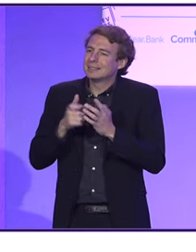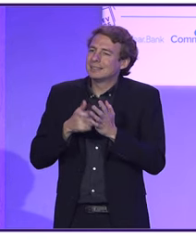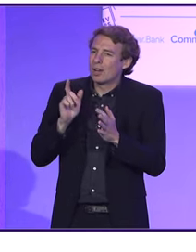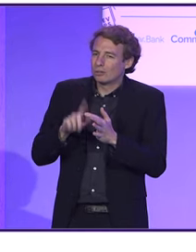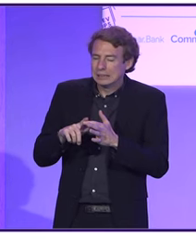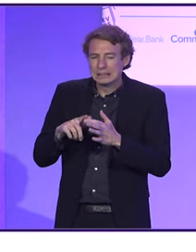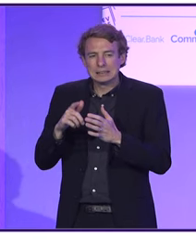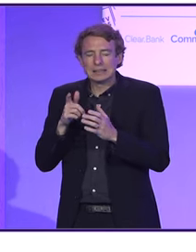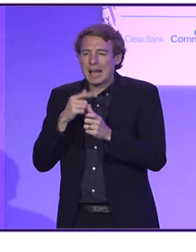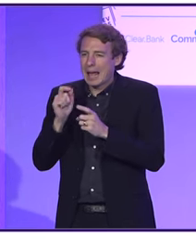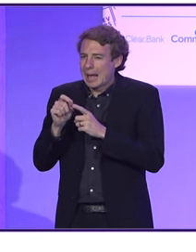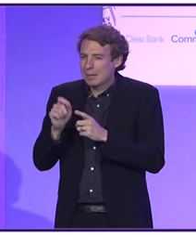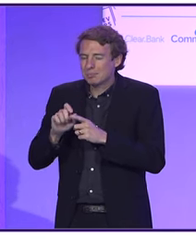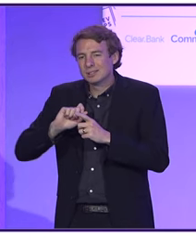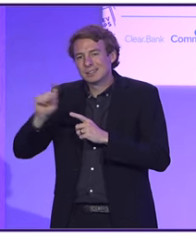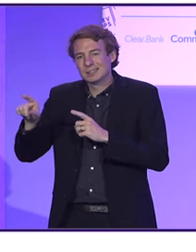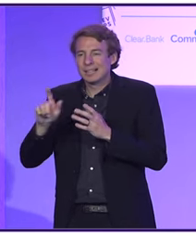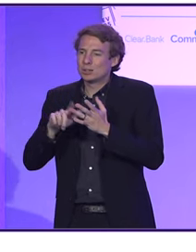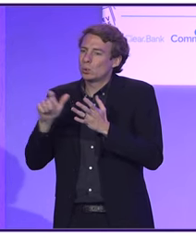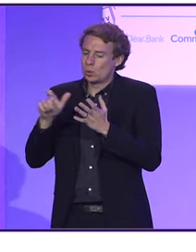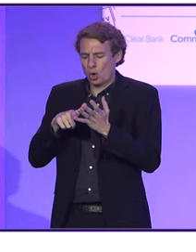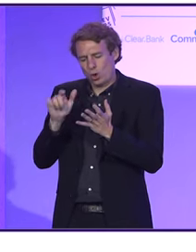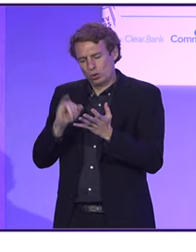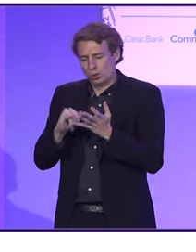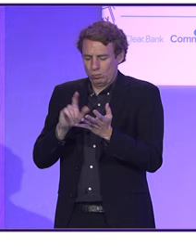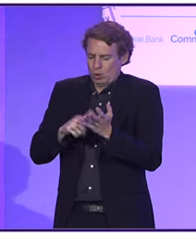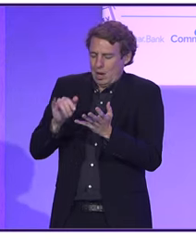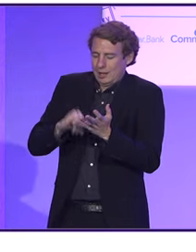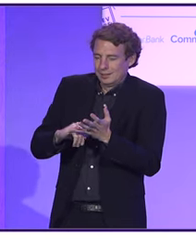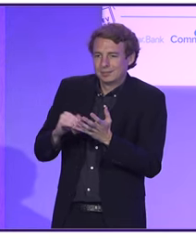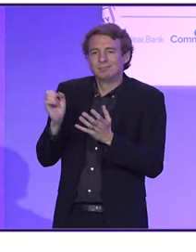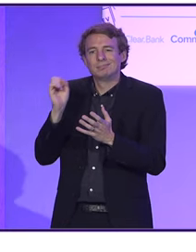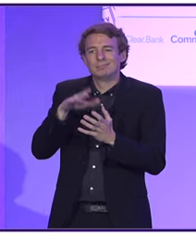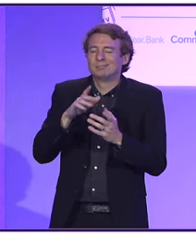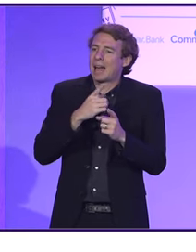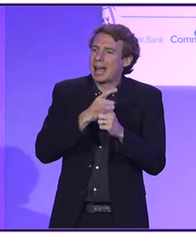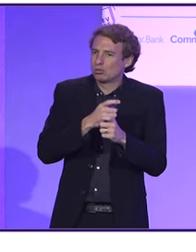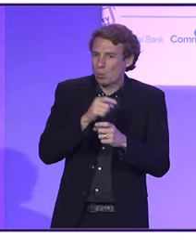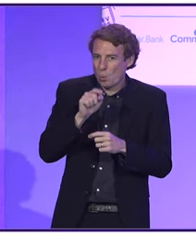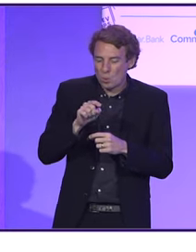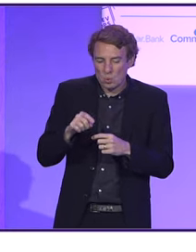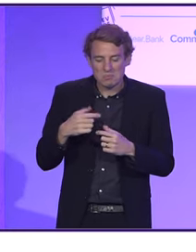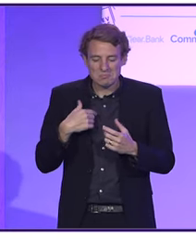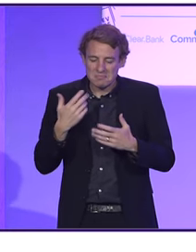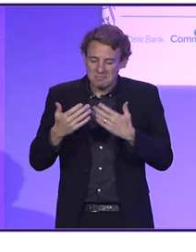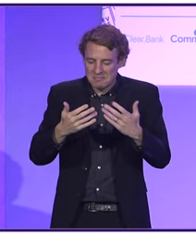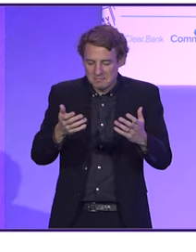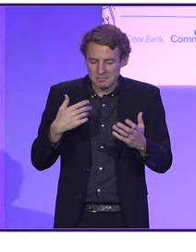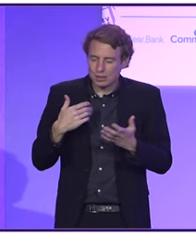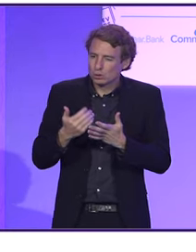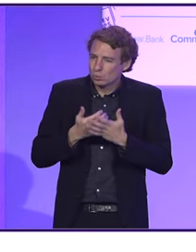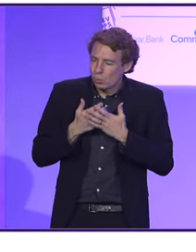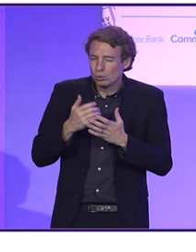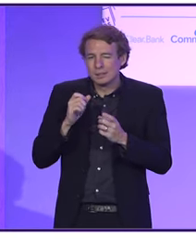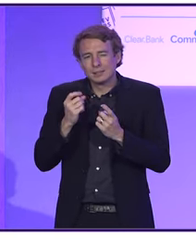framework. They ship them to Oculus, which runs on Android. They do some builds for Windows for testing, use Git for version control, and Atlassian for code storage and project